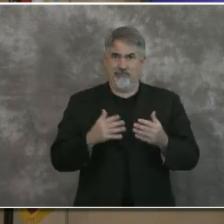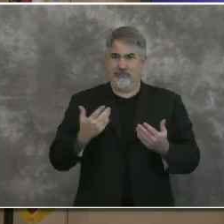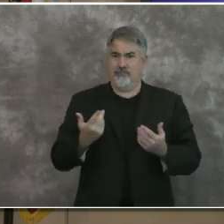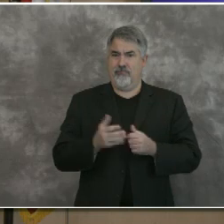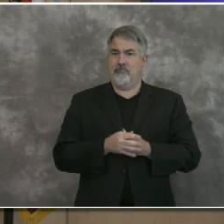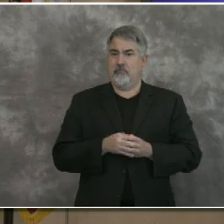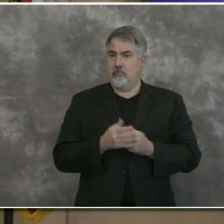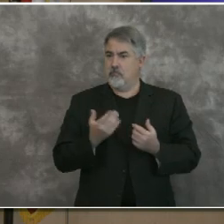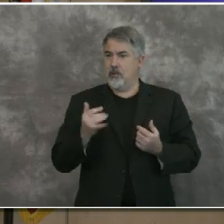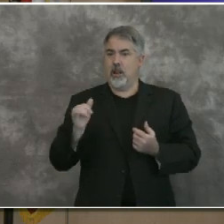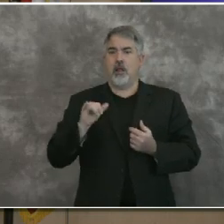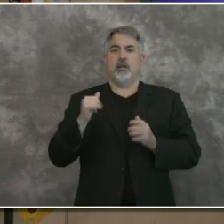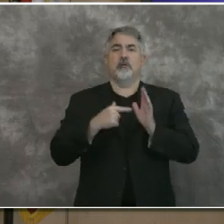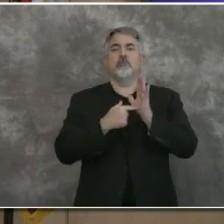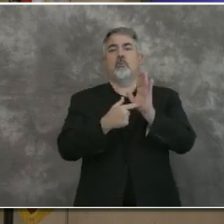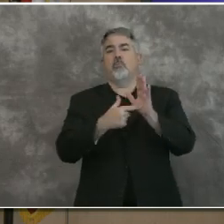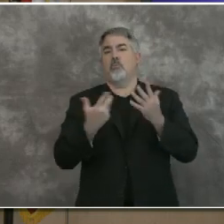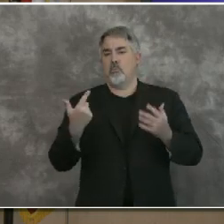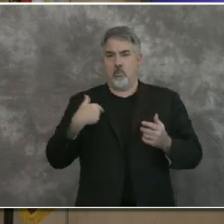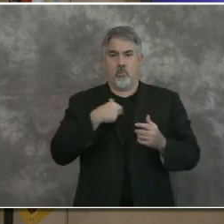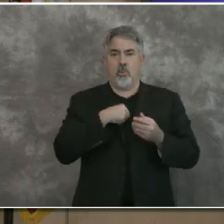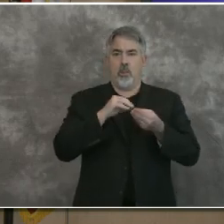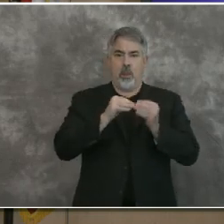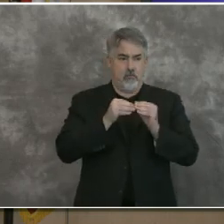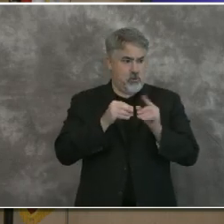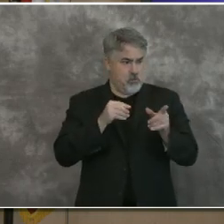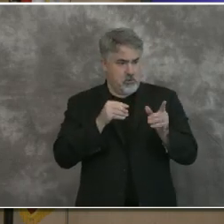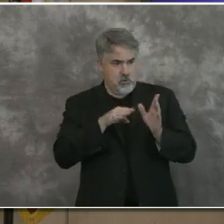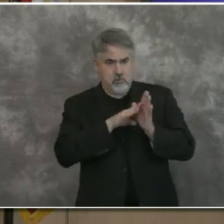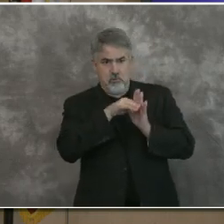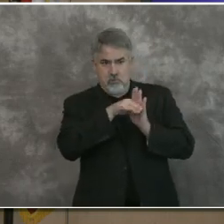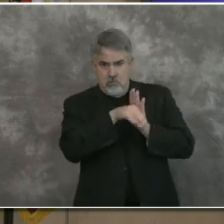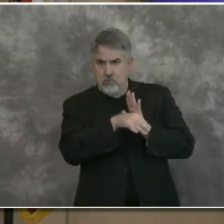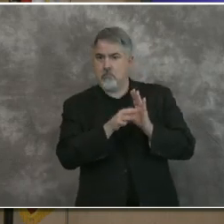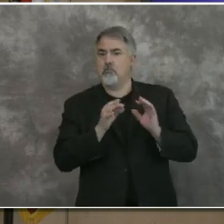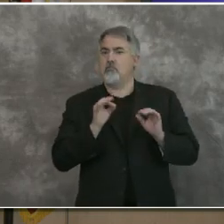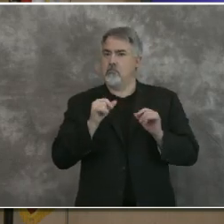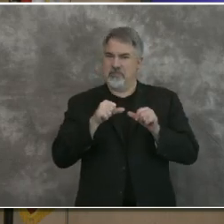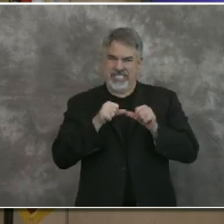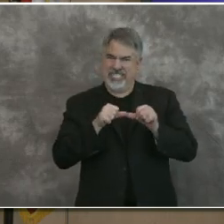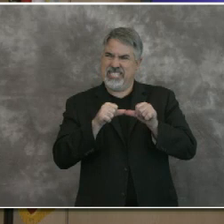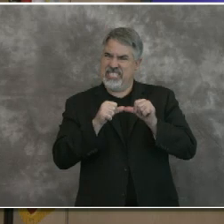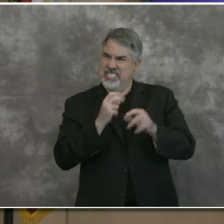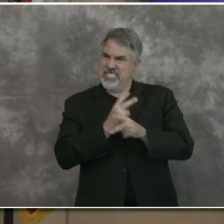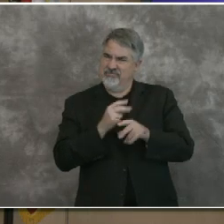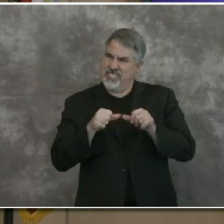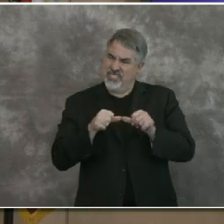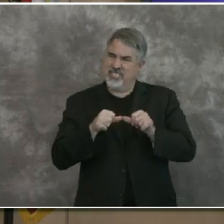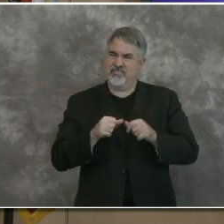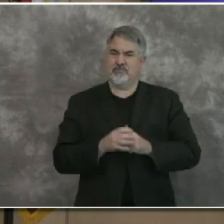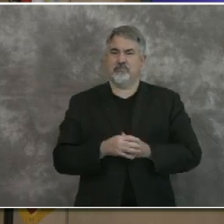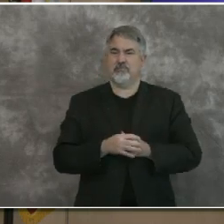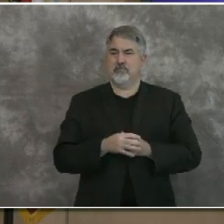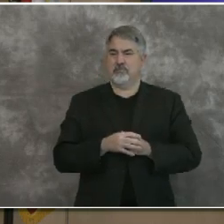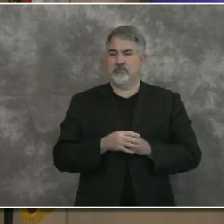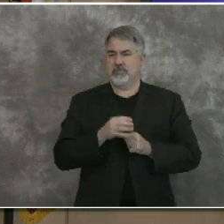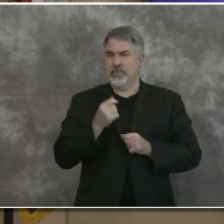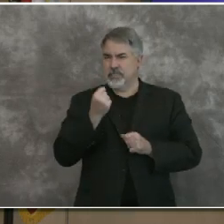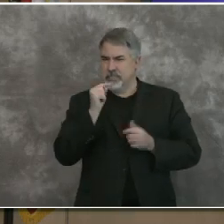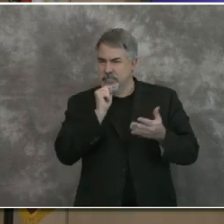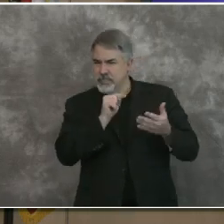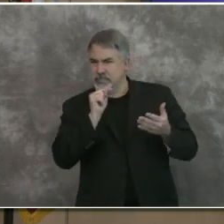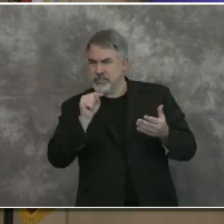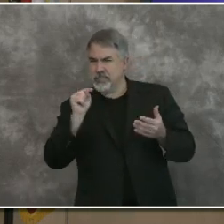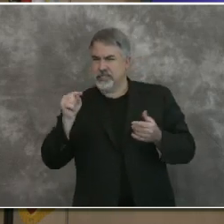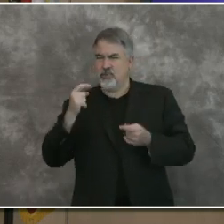to demonstrate the numbers we are doing well, and we need that to continue. The only thing at this point that would significantly slow us down would be a